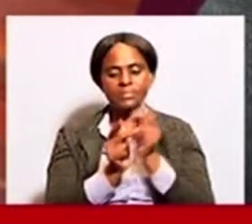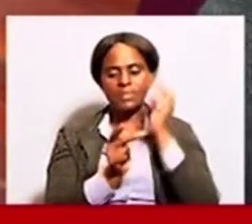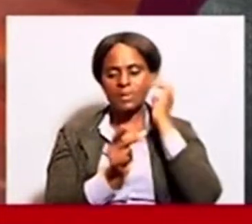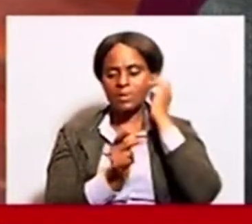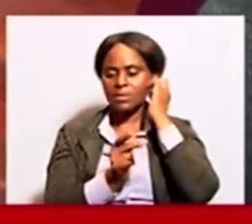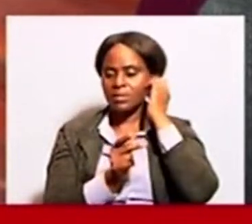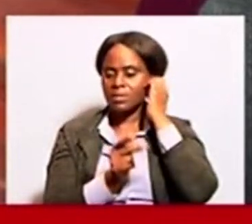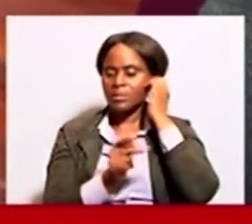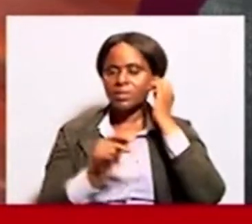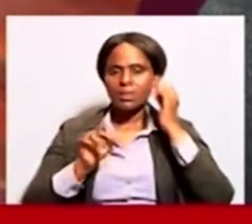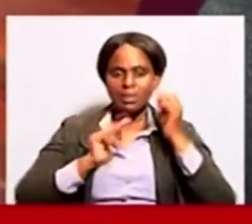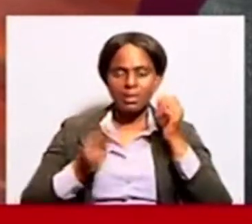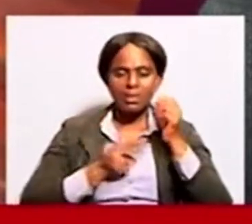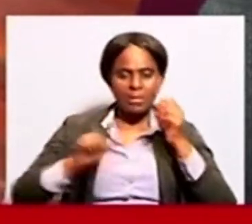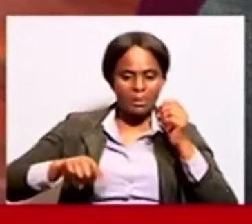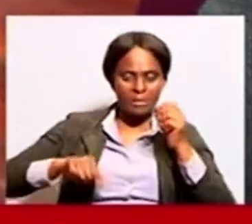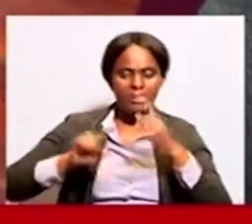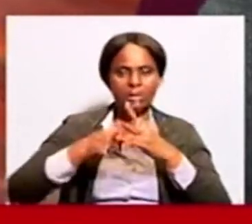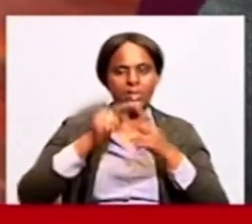the works as a result.